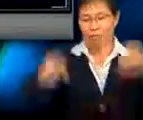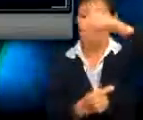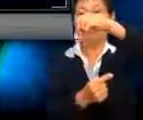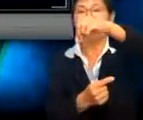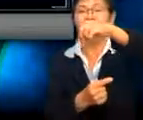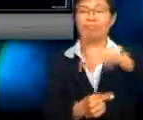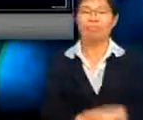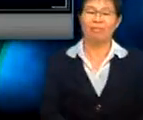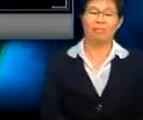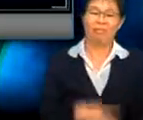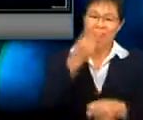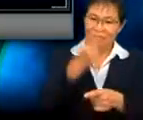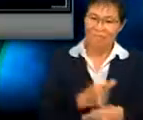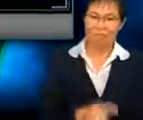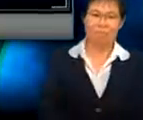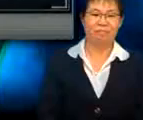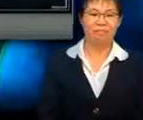right side up.